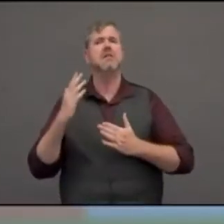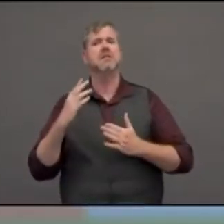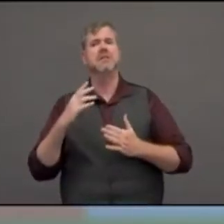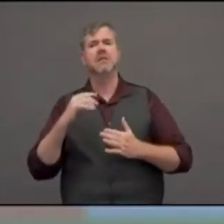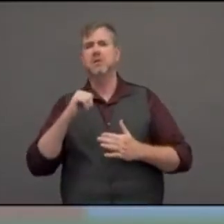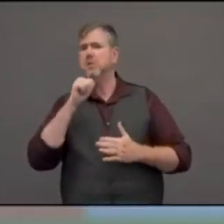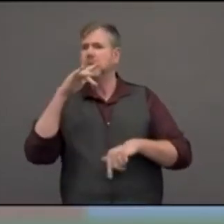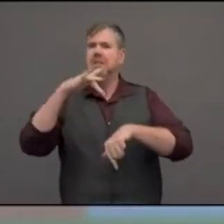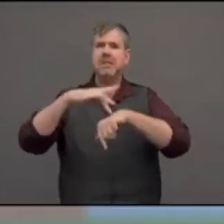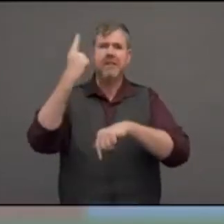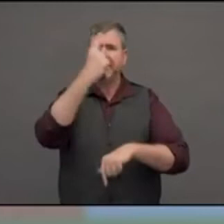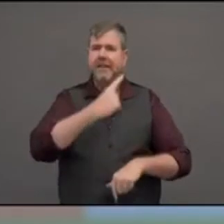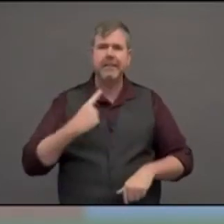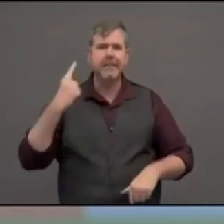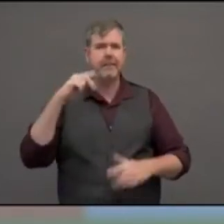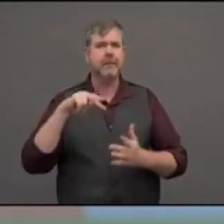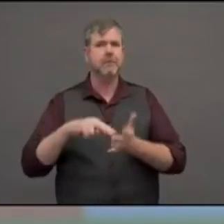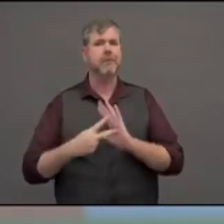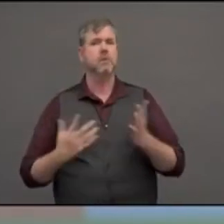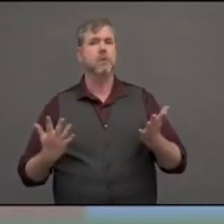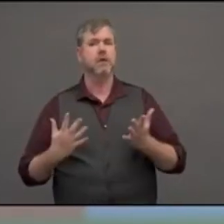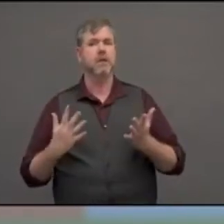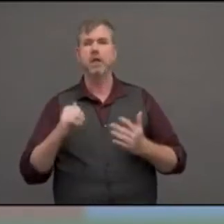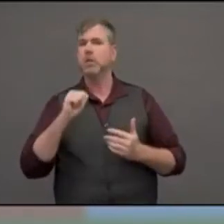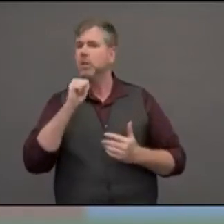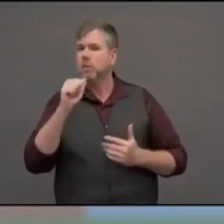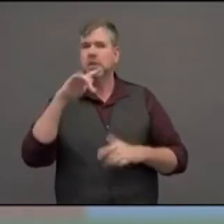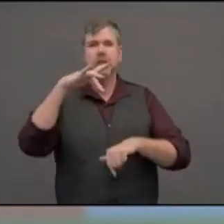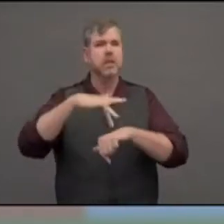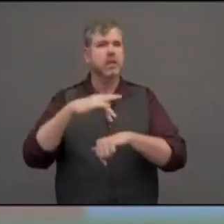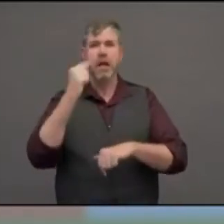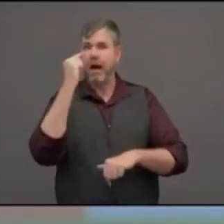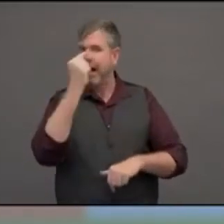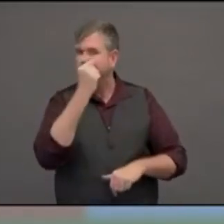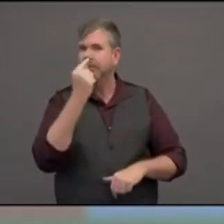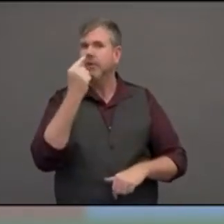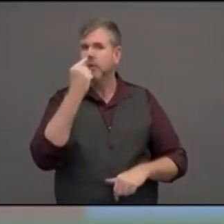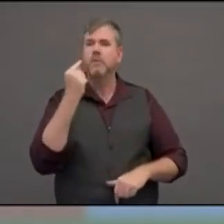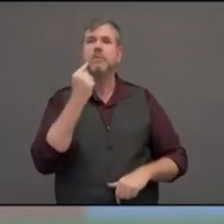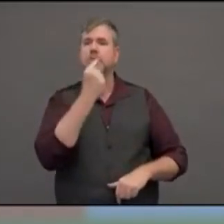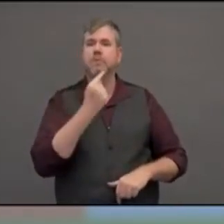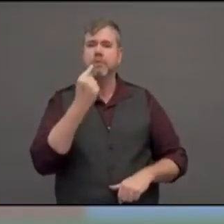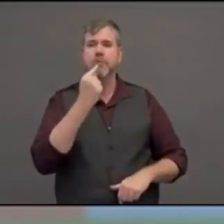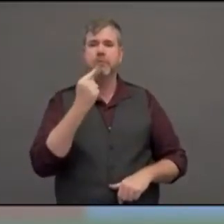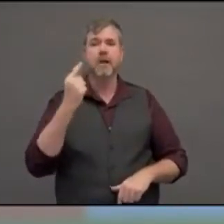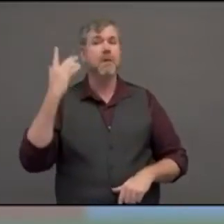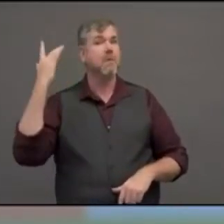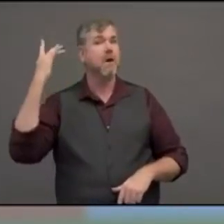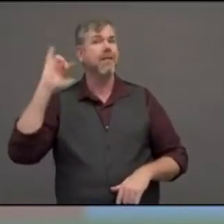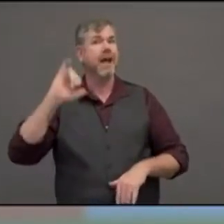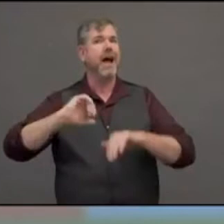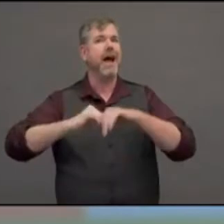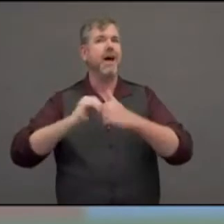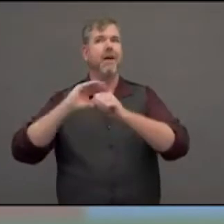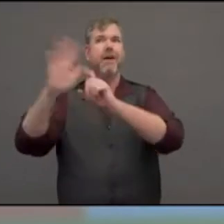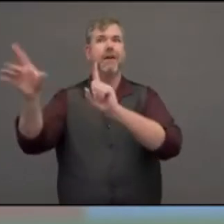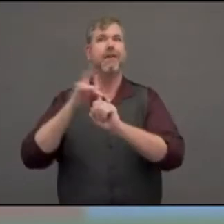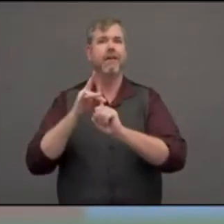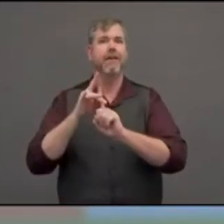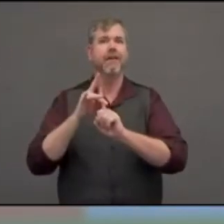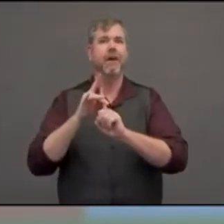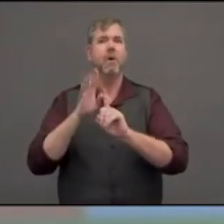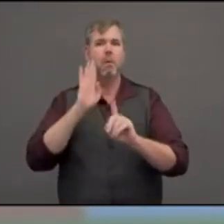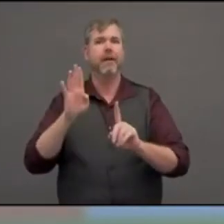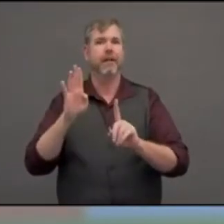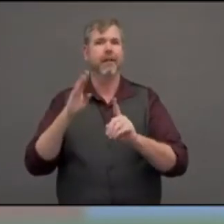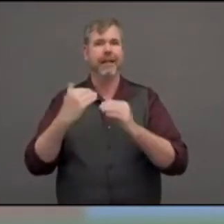don't touch your eyes, your nose, and your mouth, because that's how the virus is going to enter your body. And, you know,